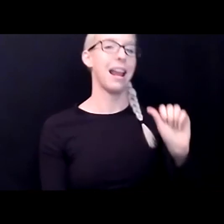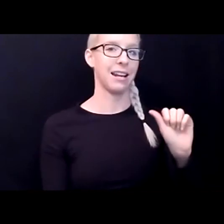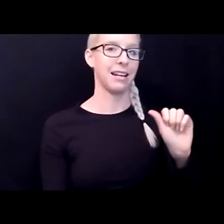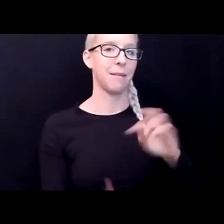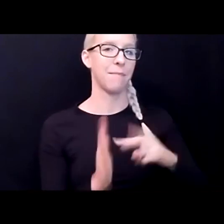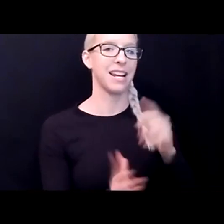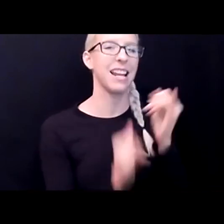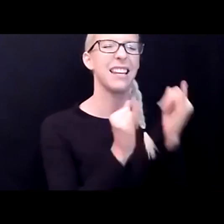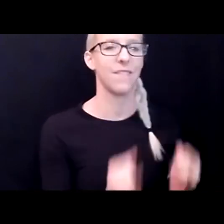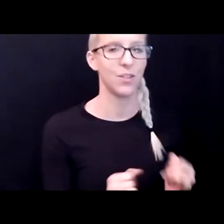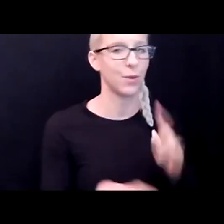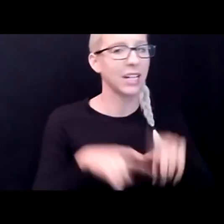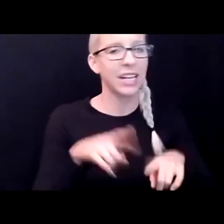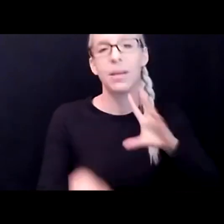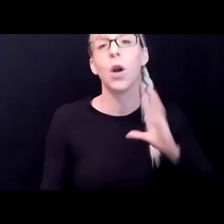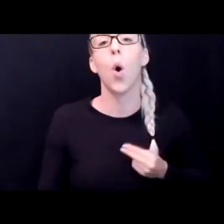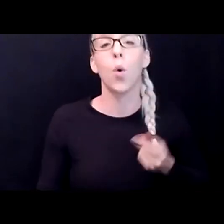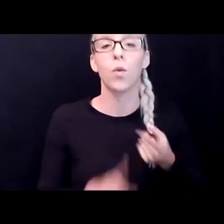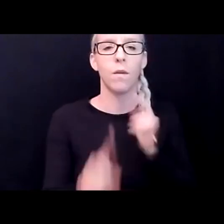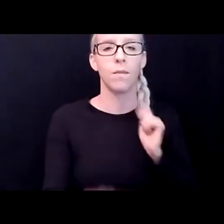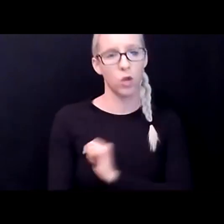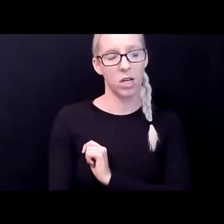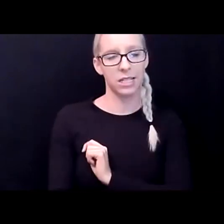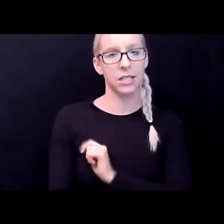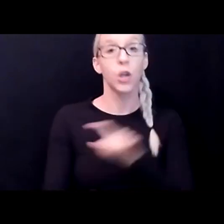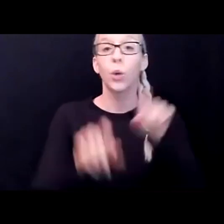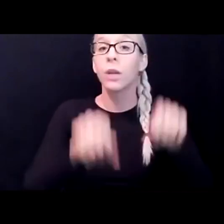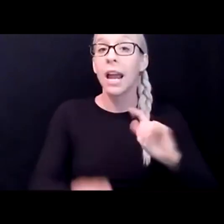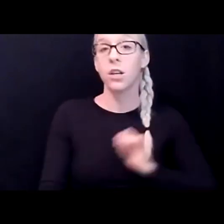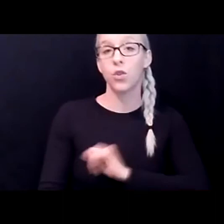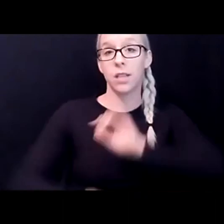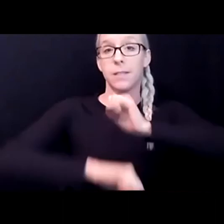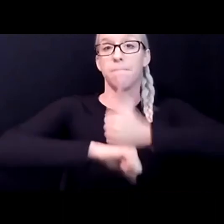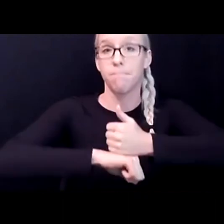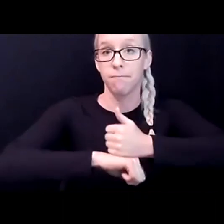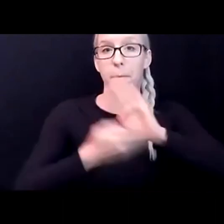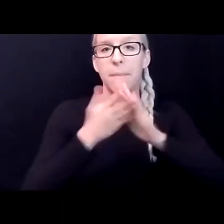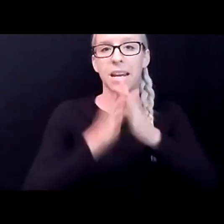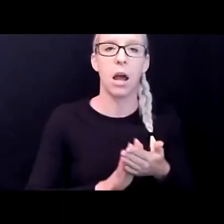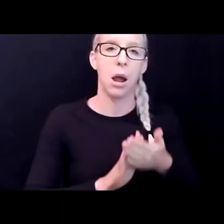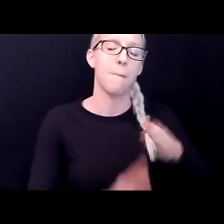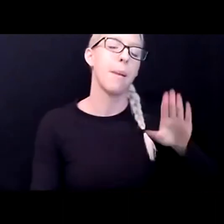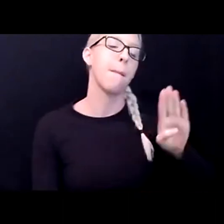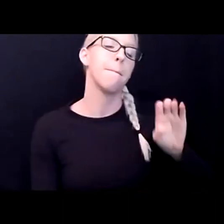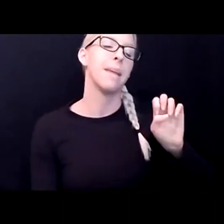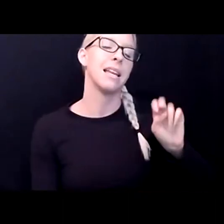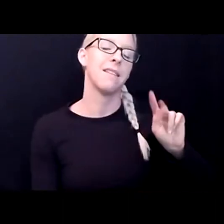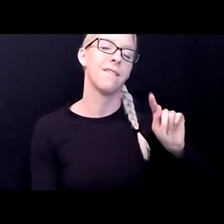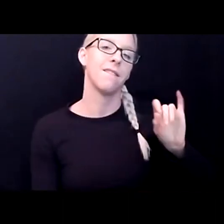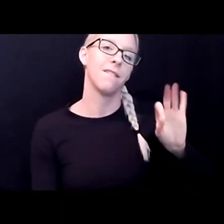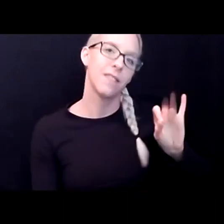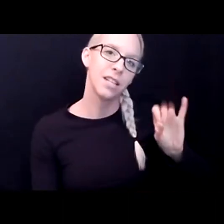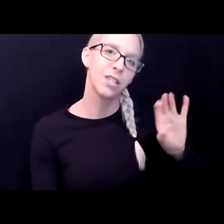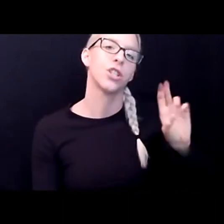they cannot be owned by a trust. You can make a trust a beneficiary of a retirement account, but